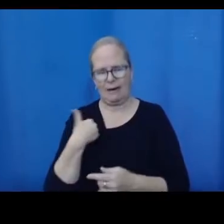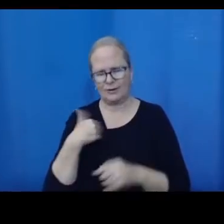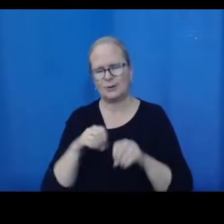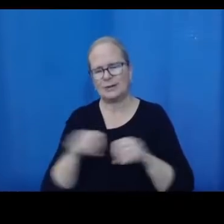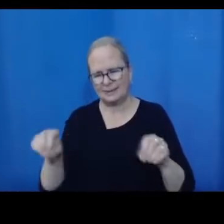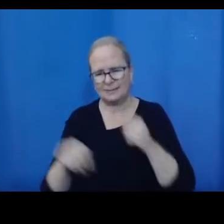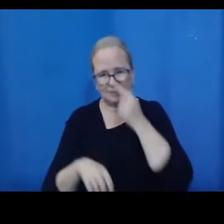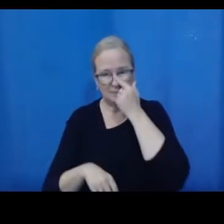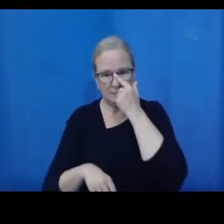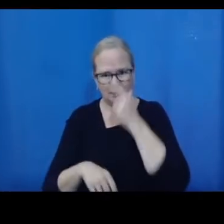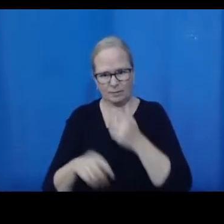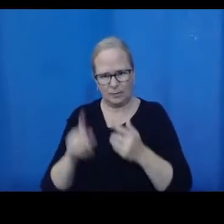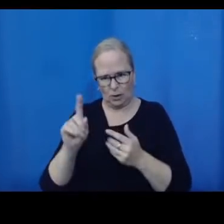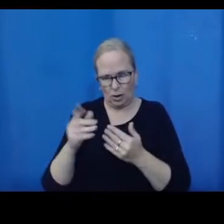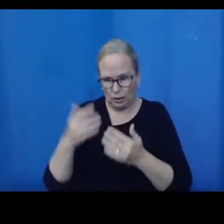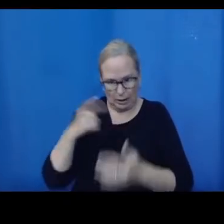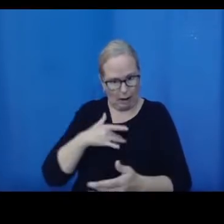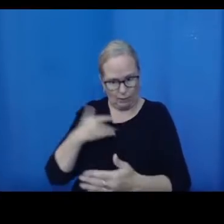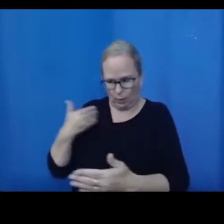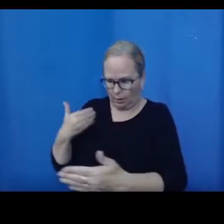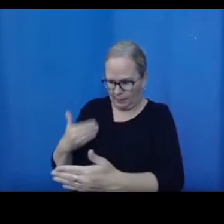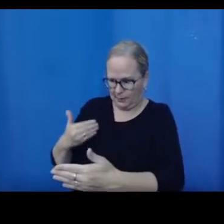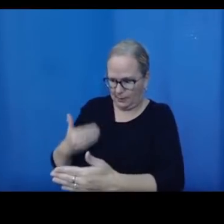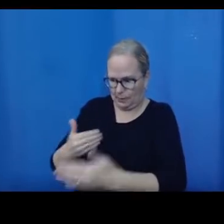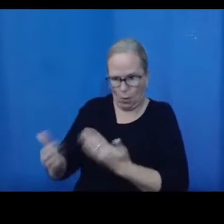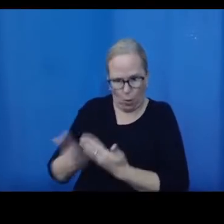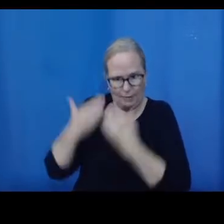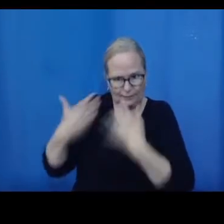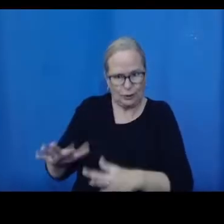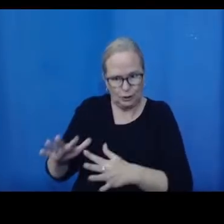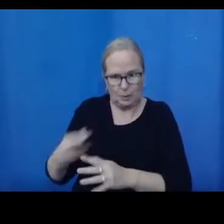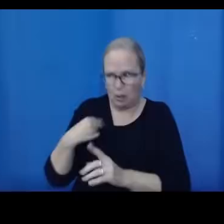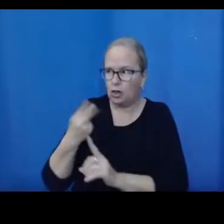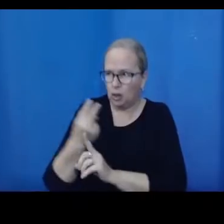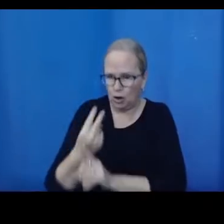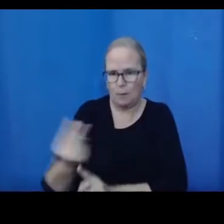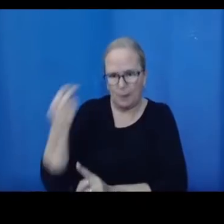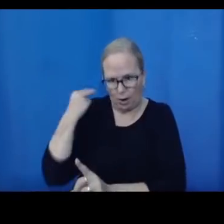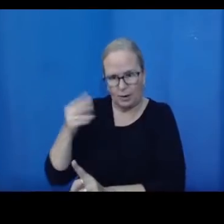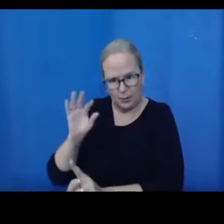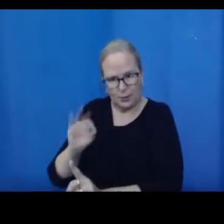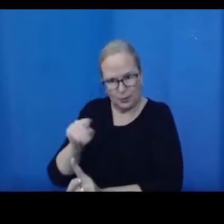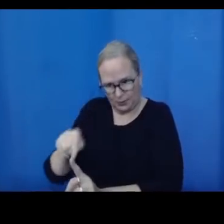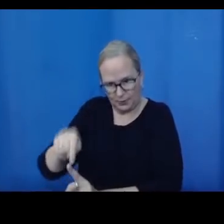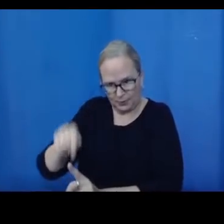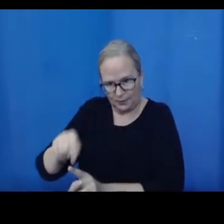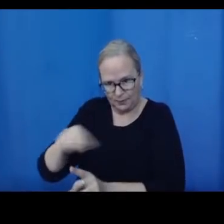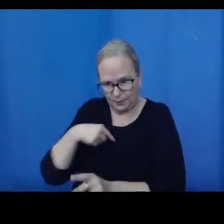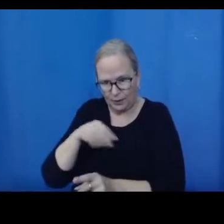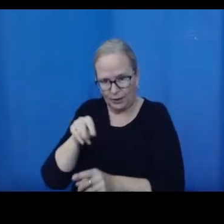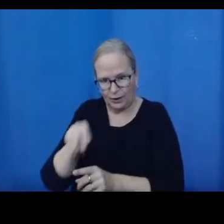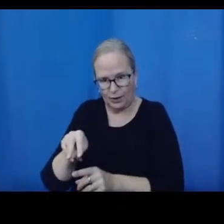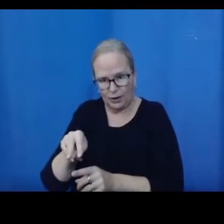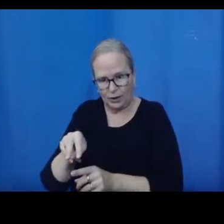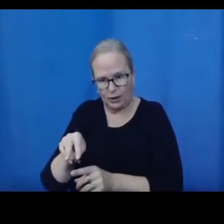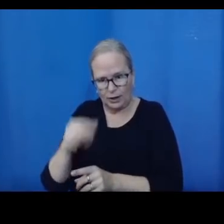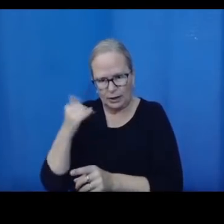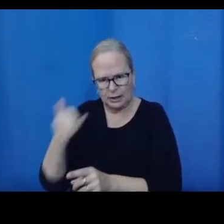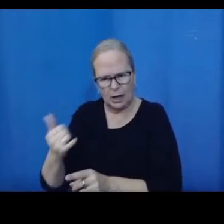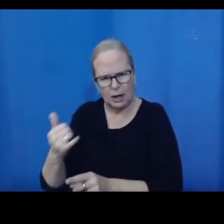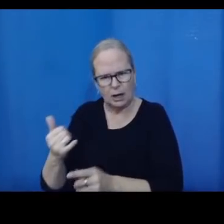we did everything we could to bring as many of us through this, so that when we all gather together, we're all